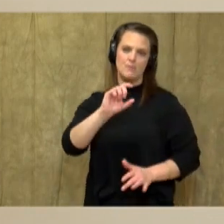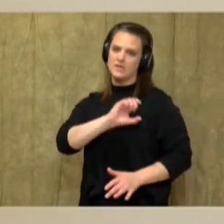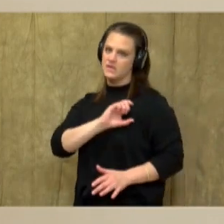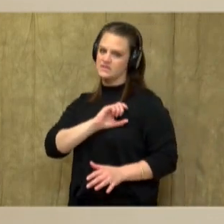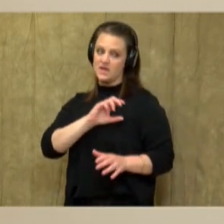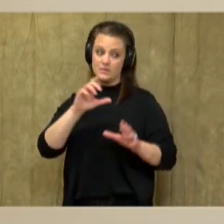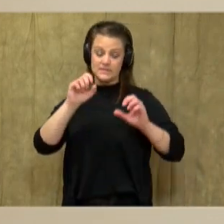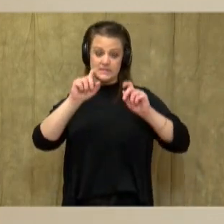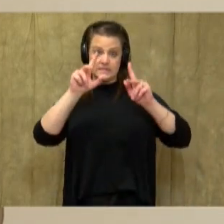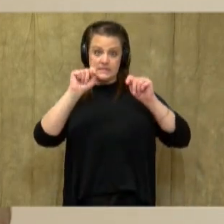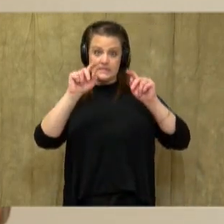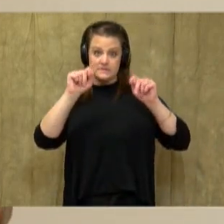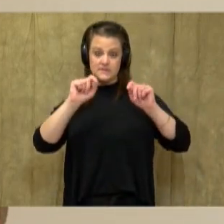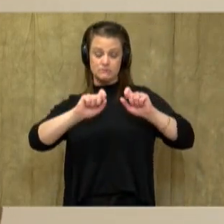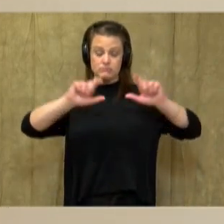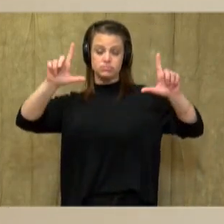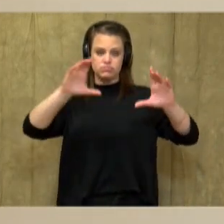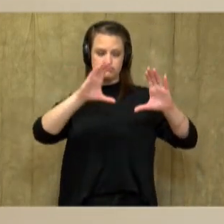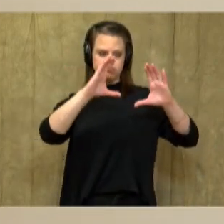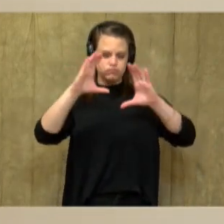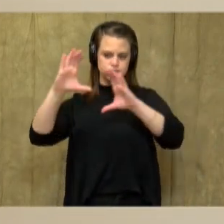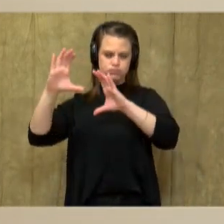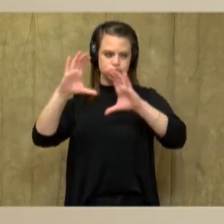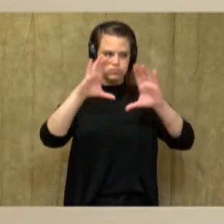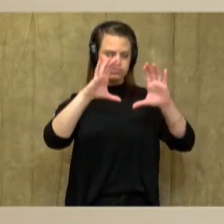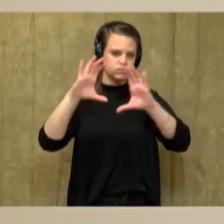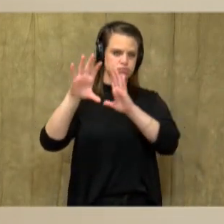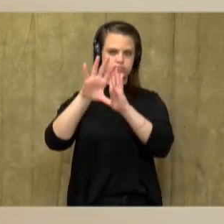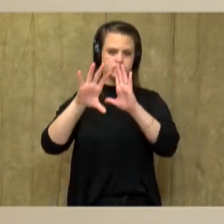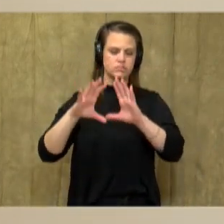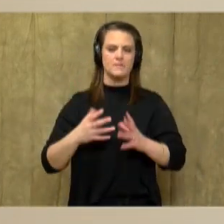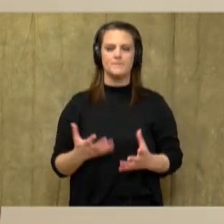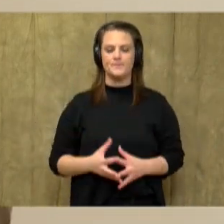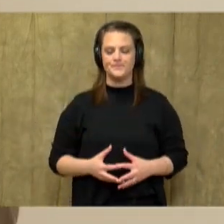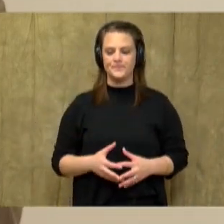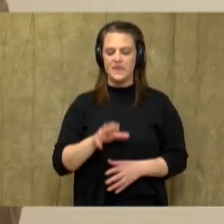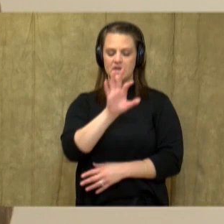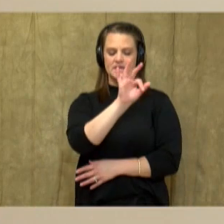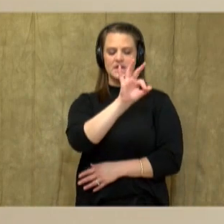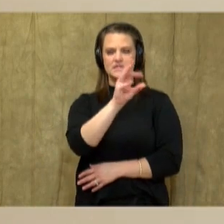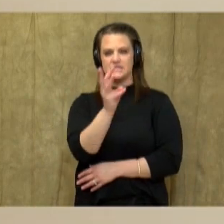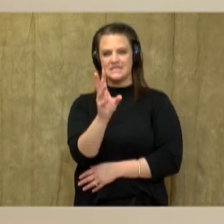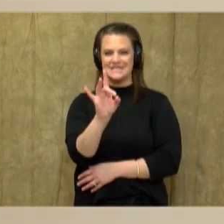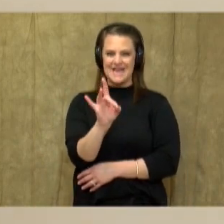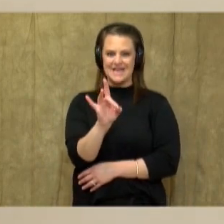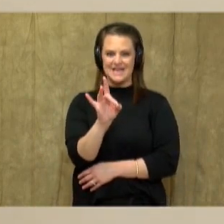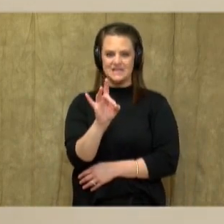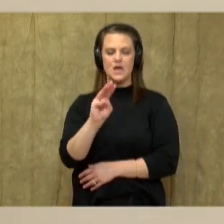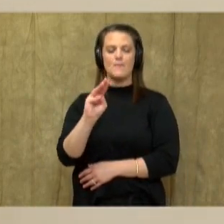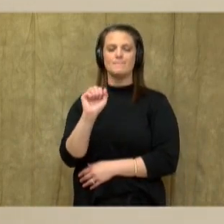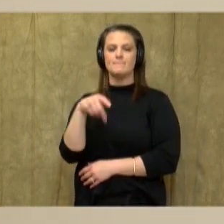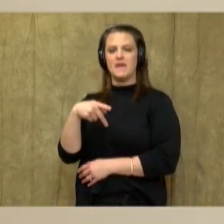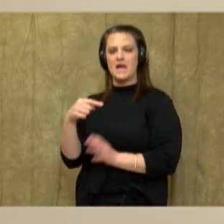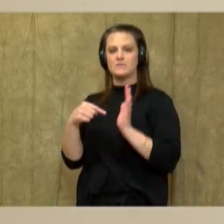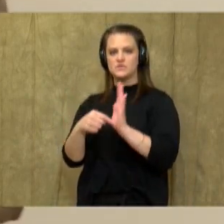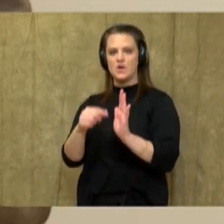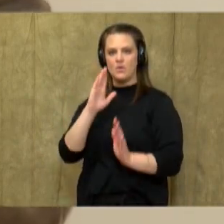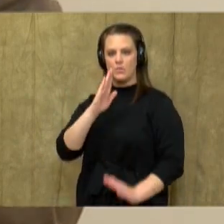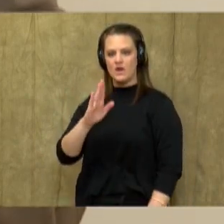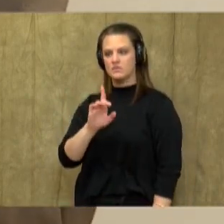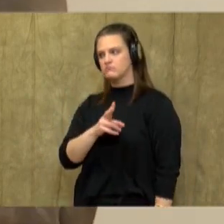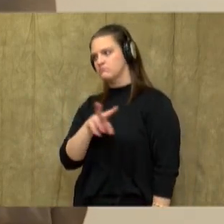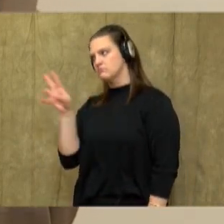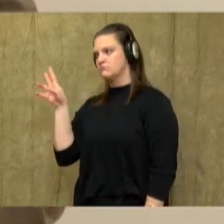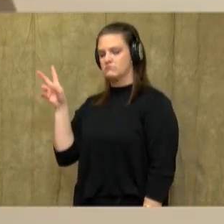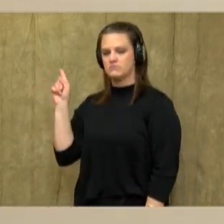televised for the entire nation to see. Now, the election of 1968, I have a map that I want to show you. If you'll turn your